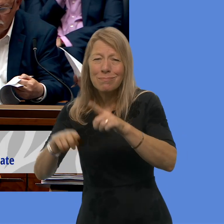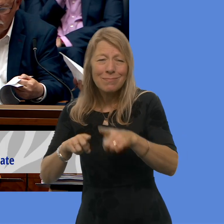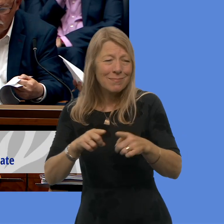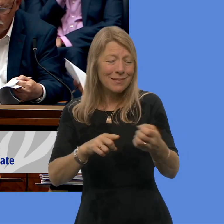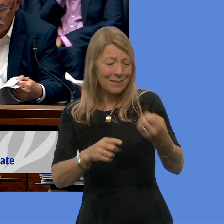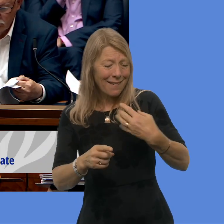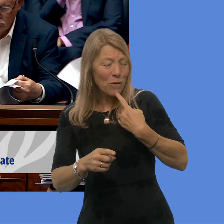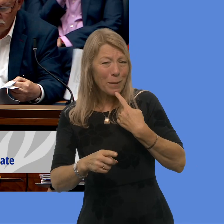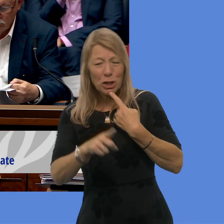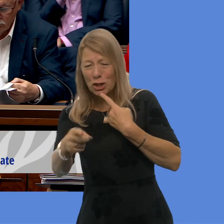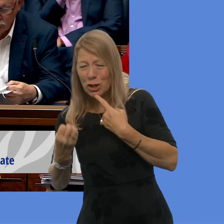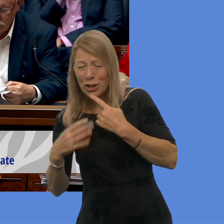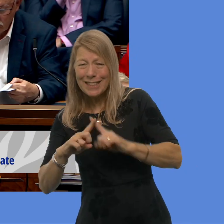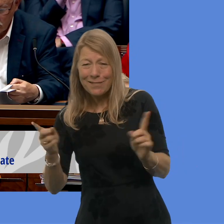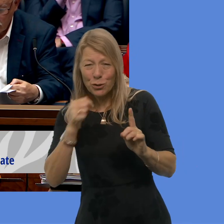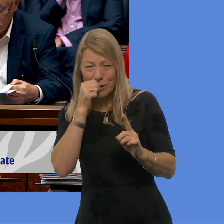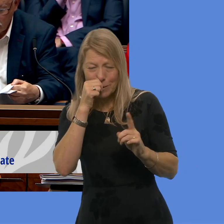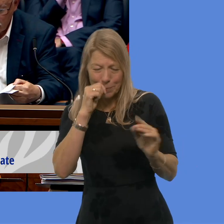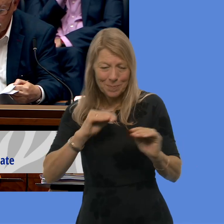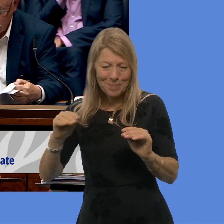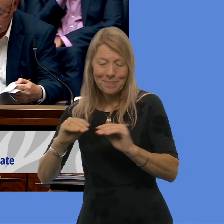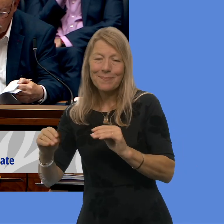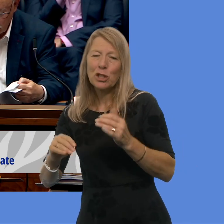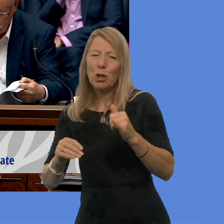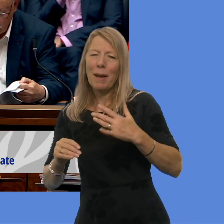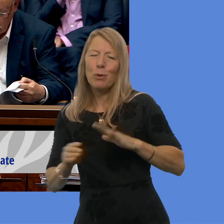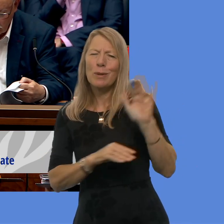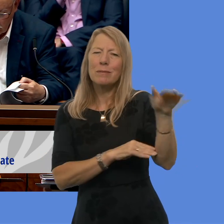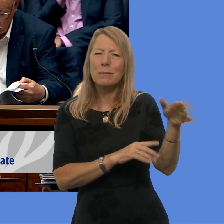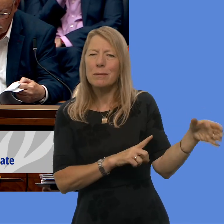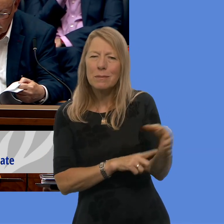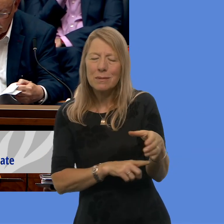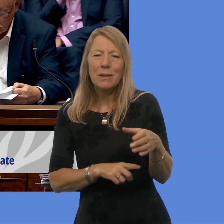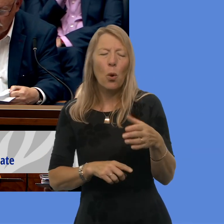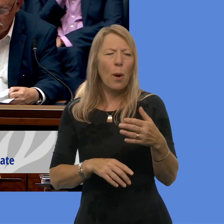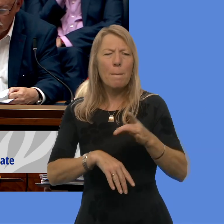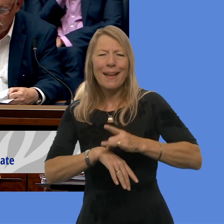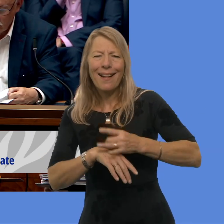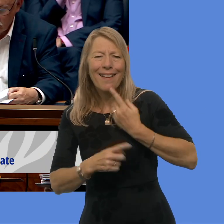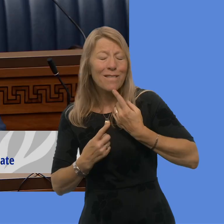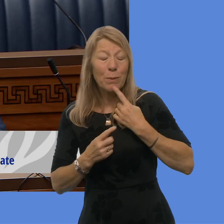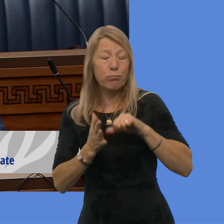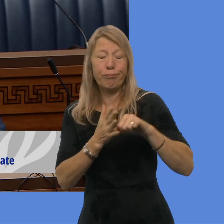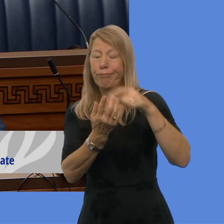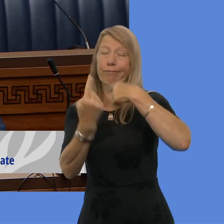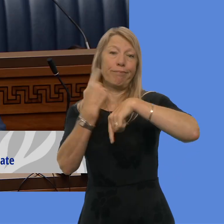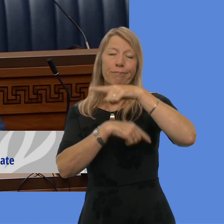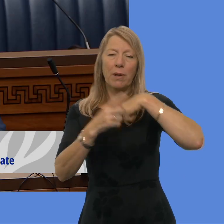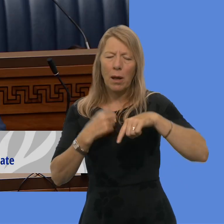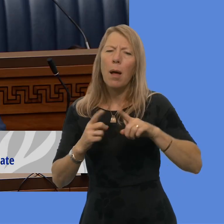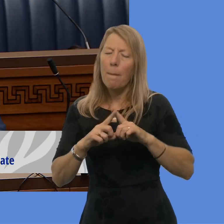from external organisations. There are some challenges as well getting access to medical information, but our officials are working really closely